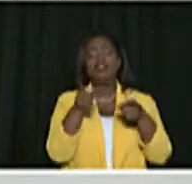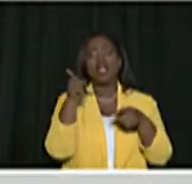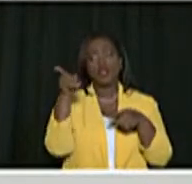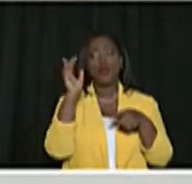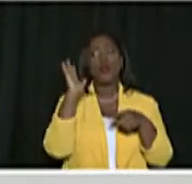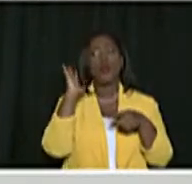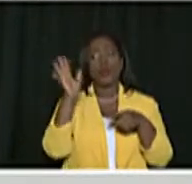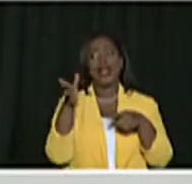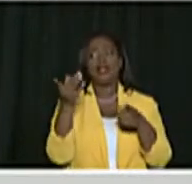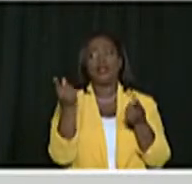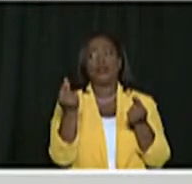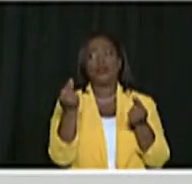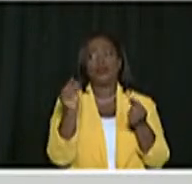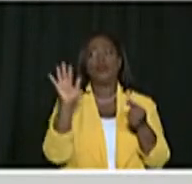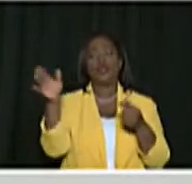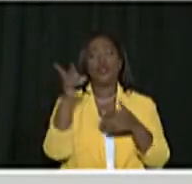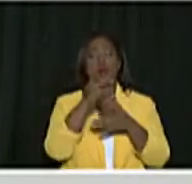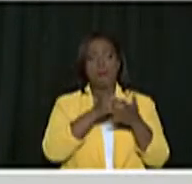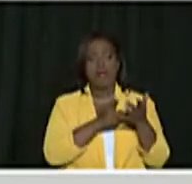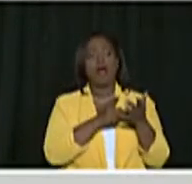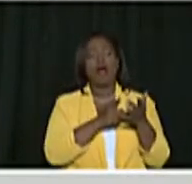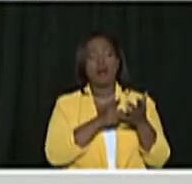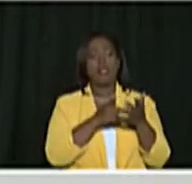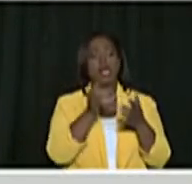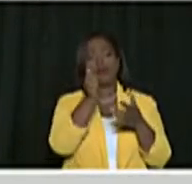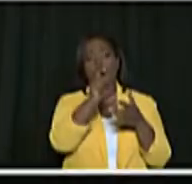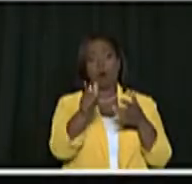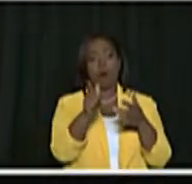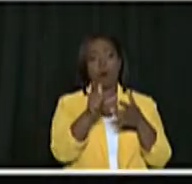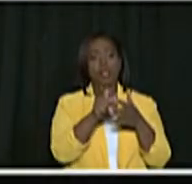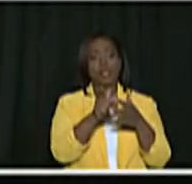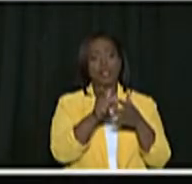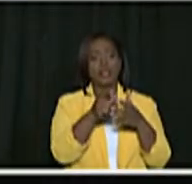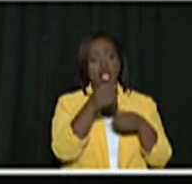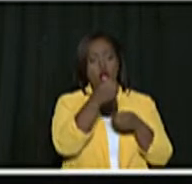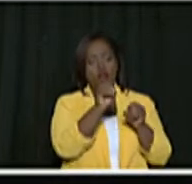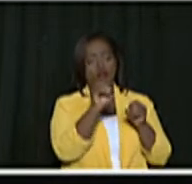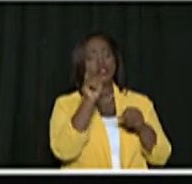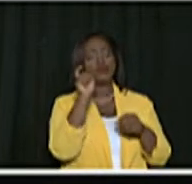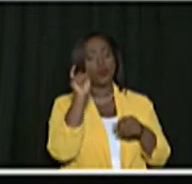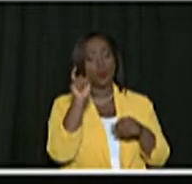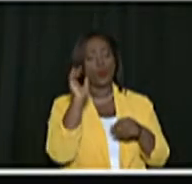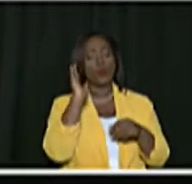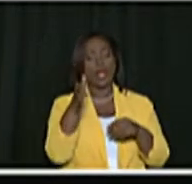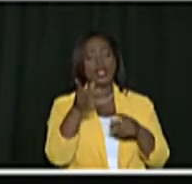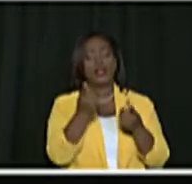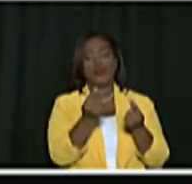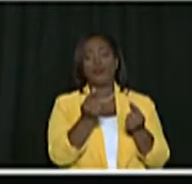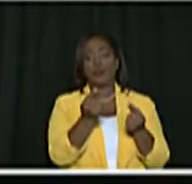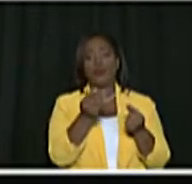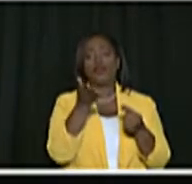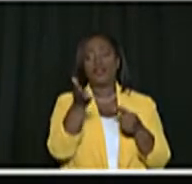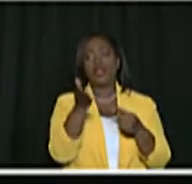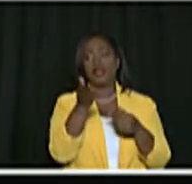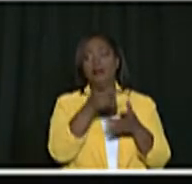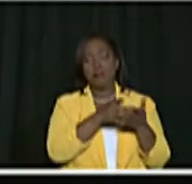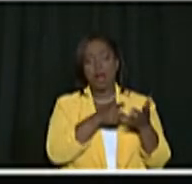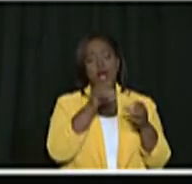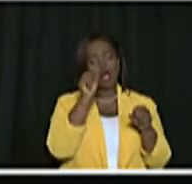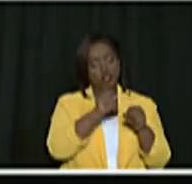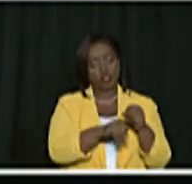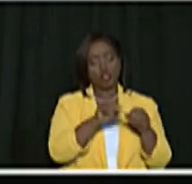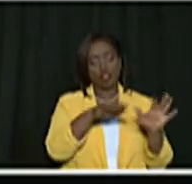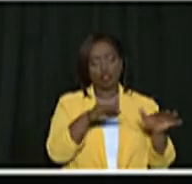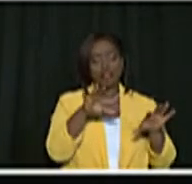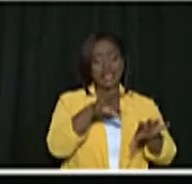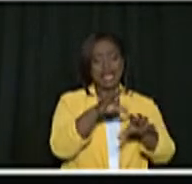other entities will play their part, so that our children get all the love and support